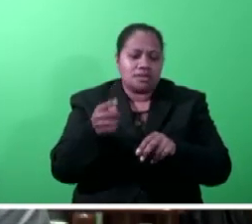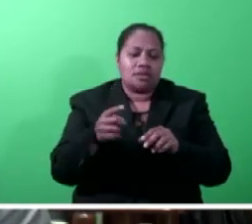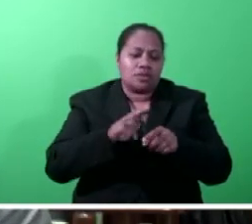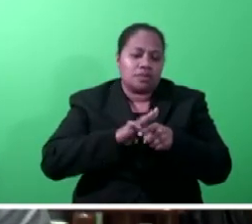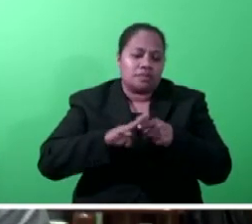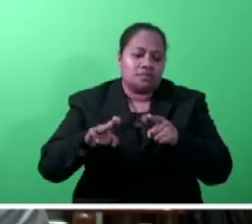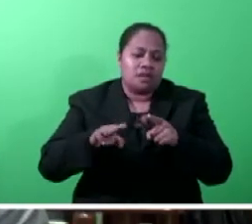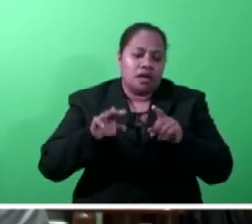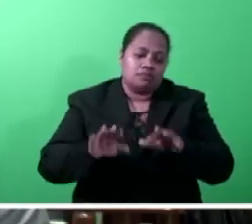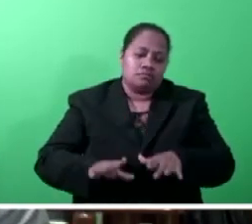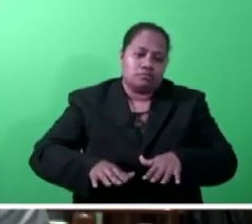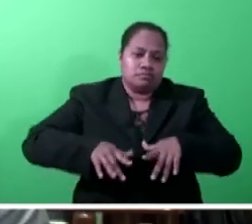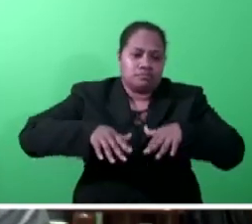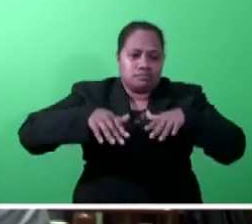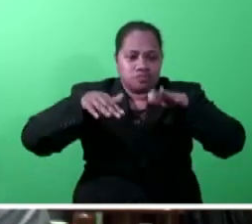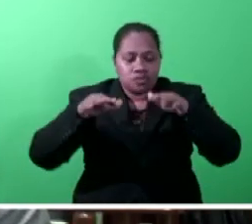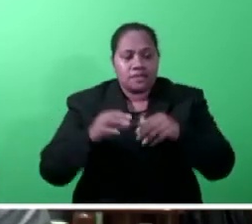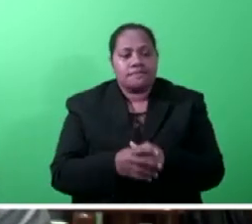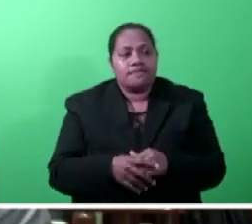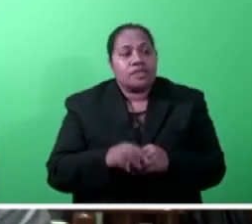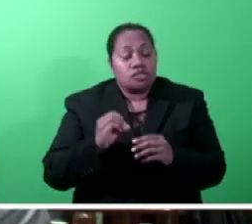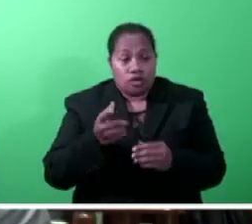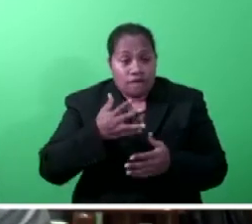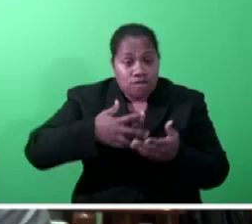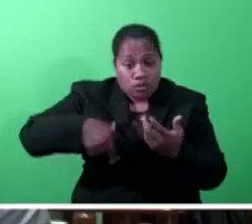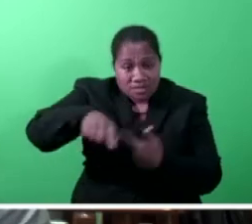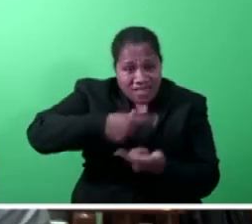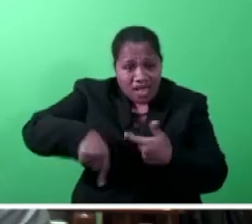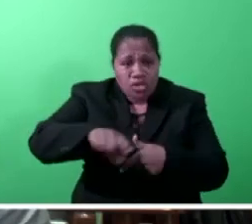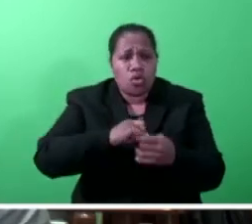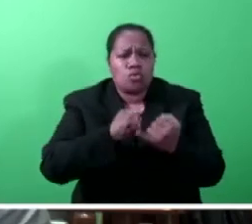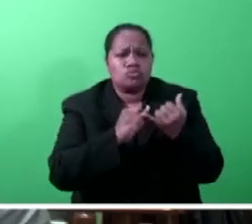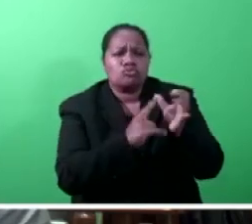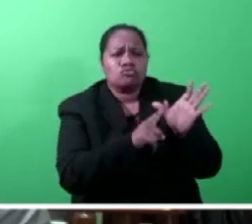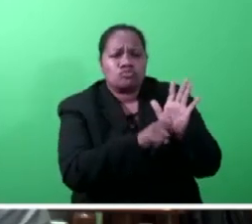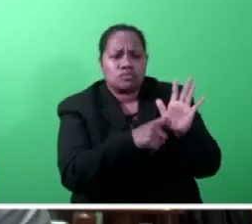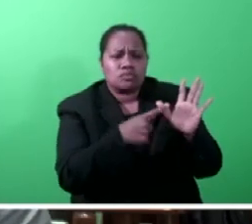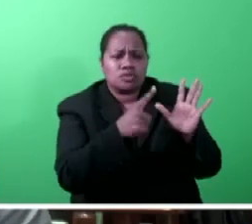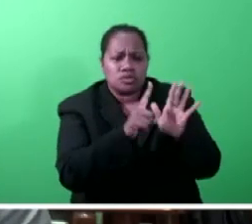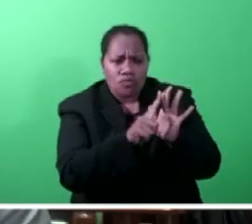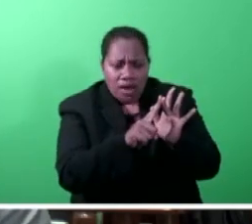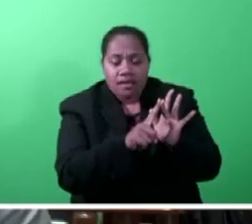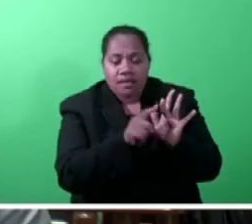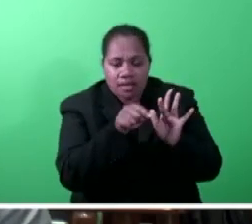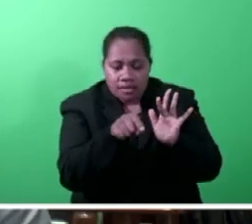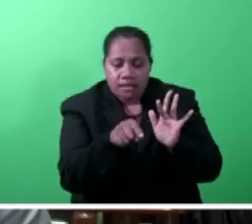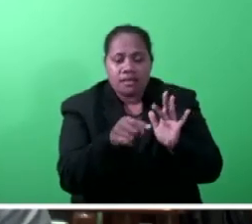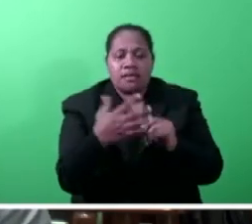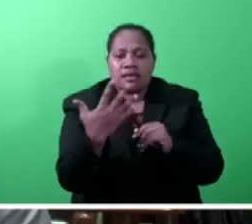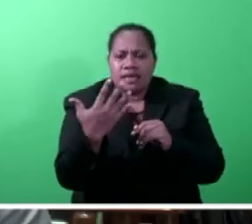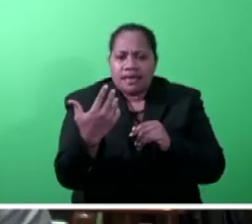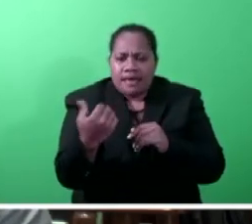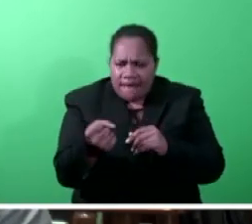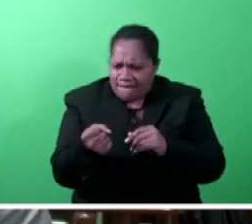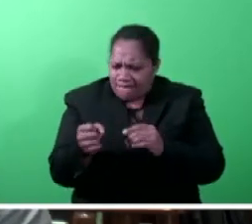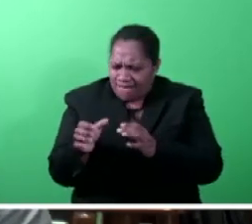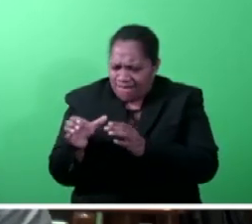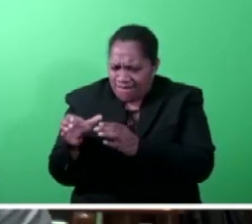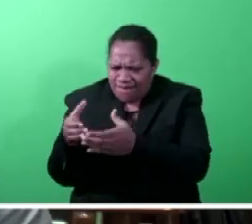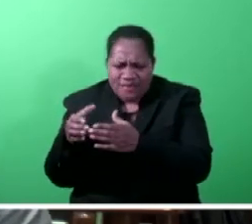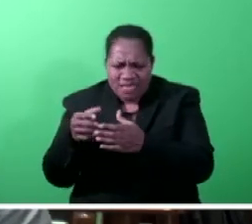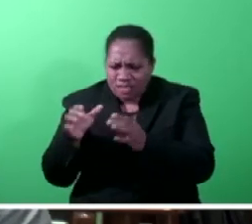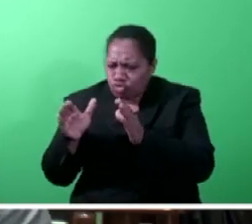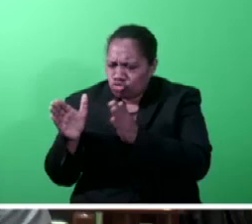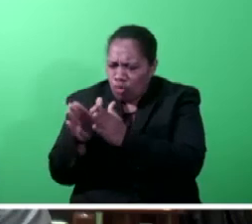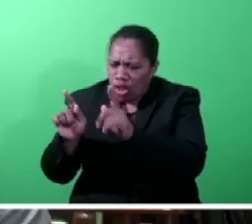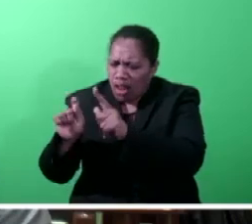now has a tool where they've mapped out all the likely flood areas in Fiji. They demarcated them into small units, and we can